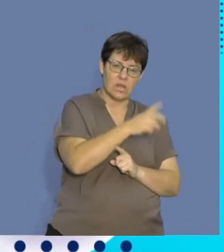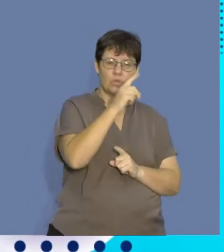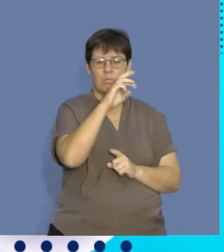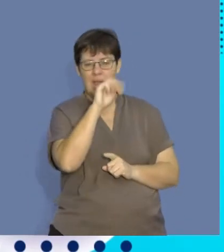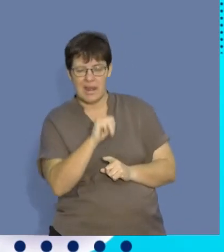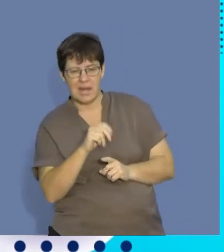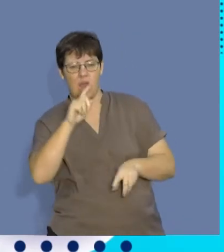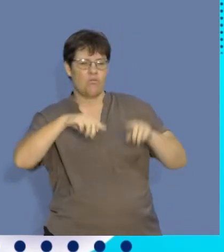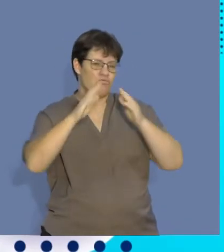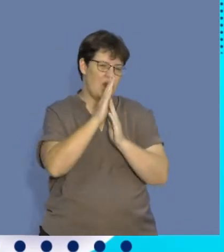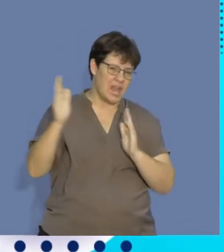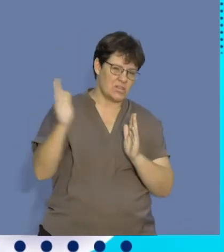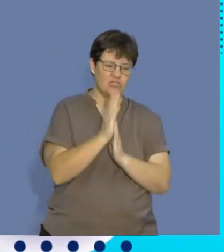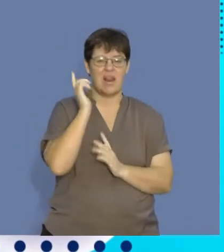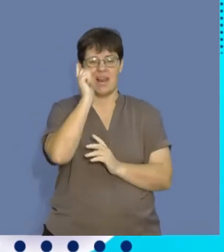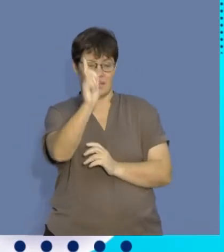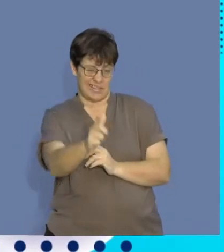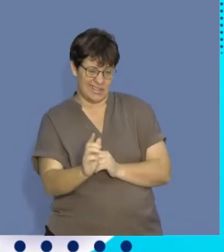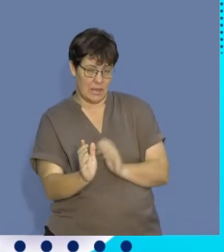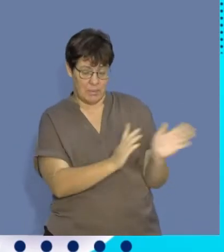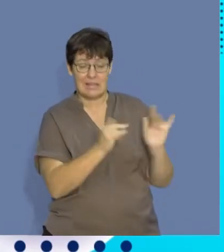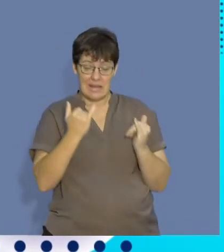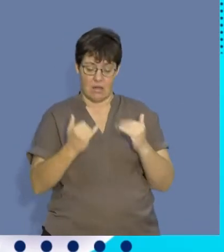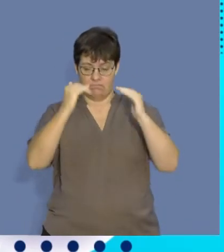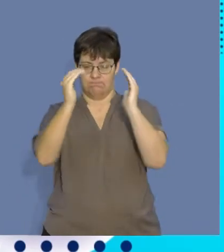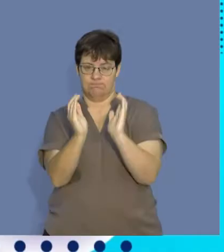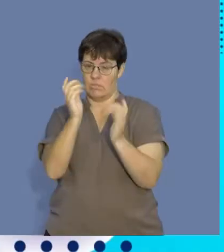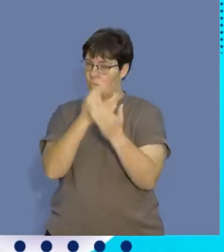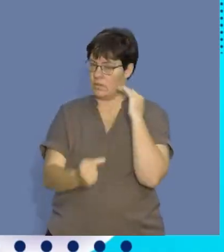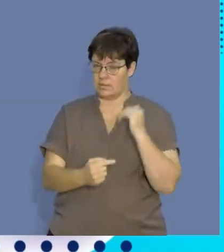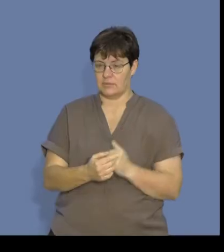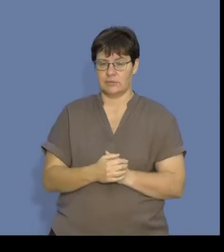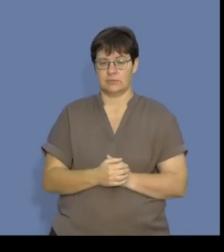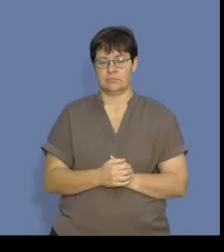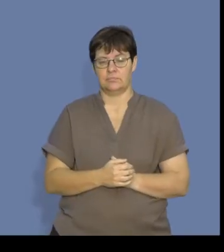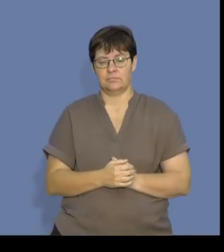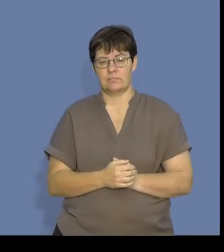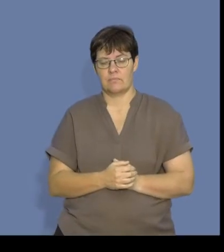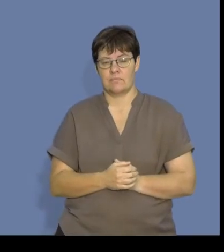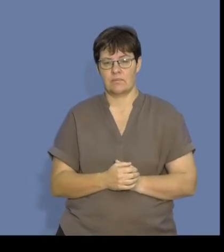talk about the domain and the range, which we're going to mention at a later stage. Now,